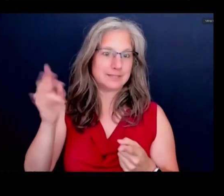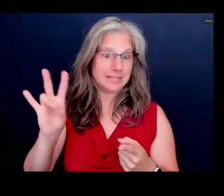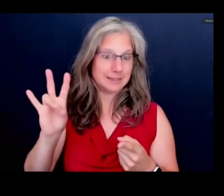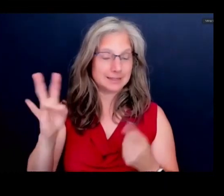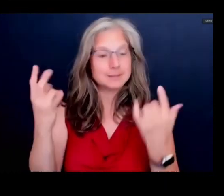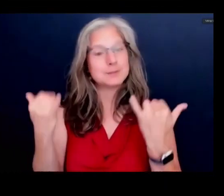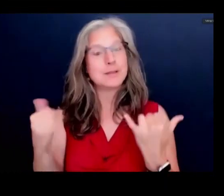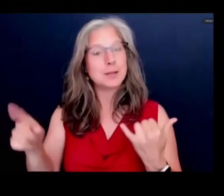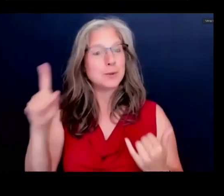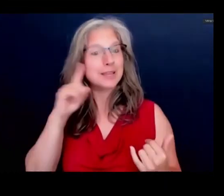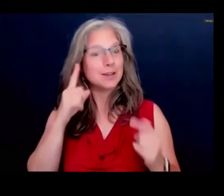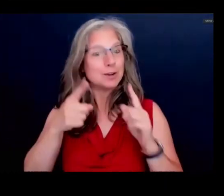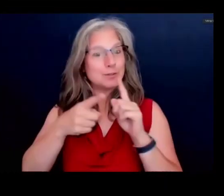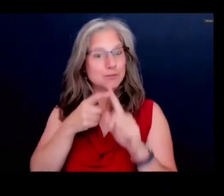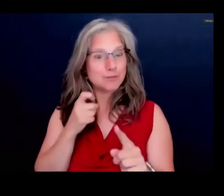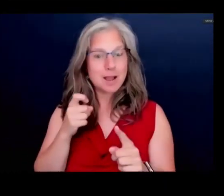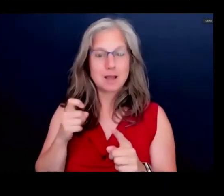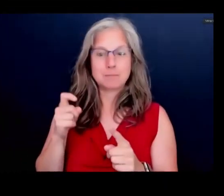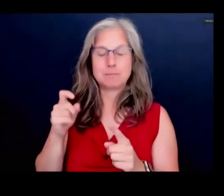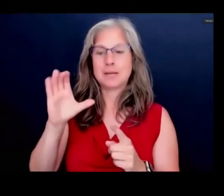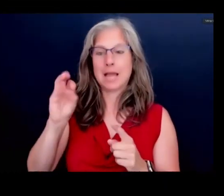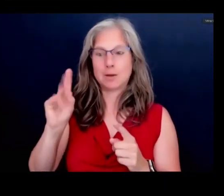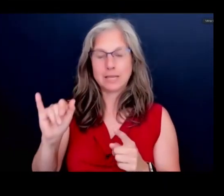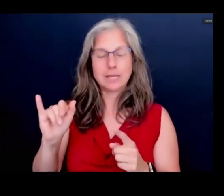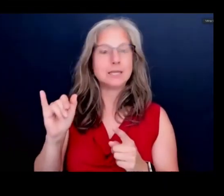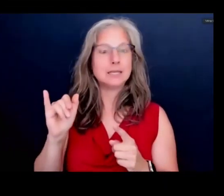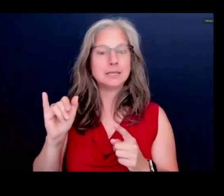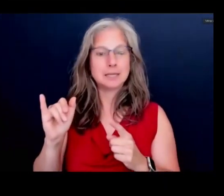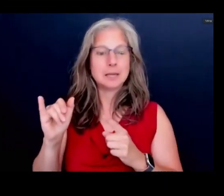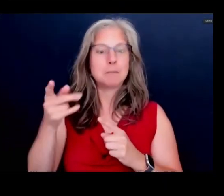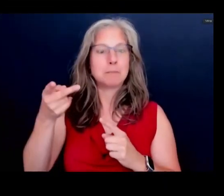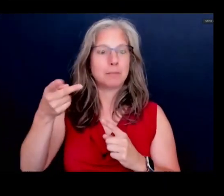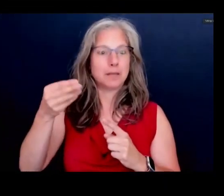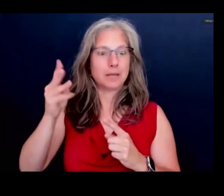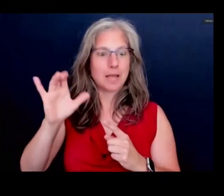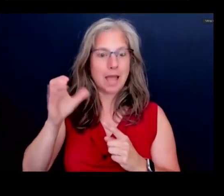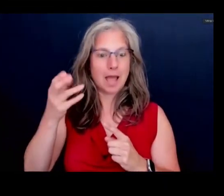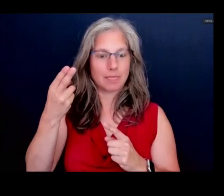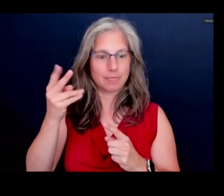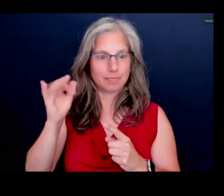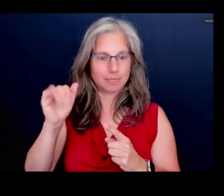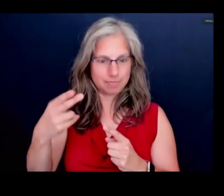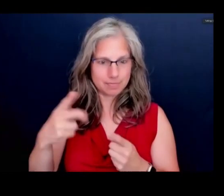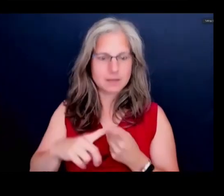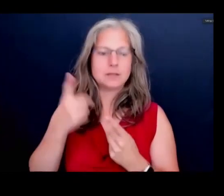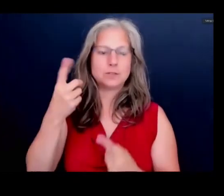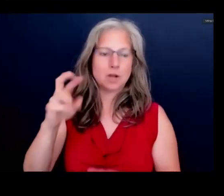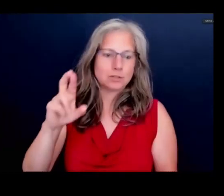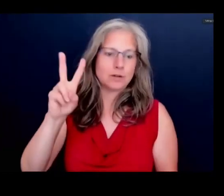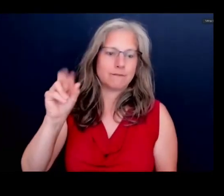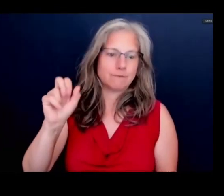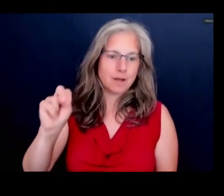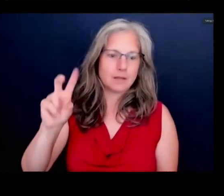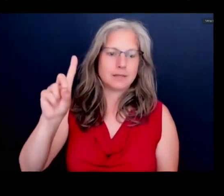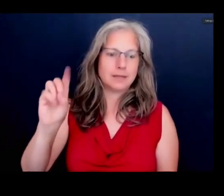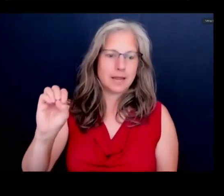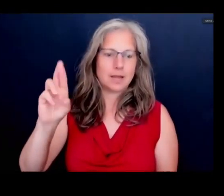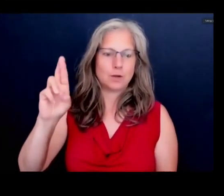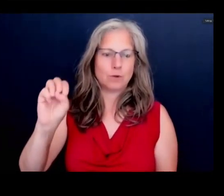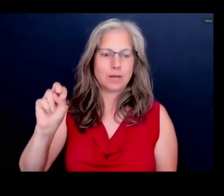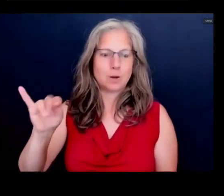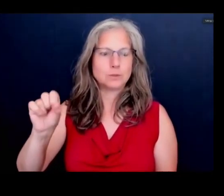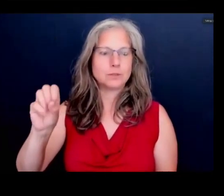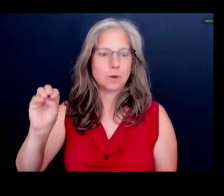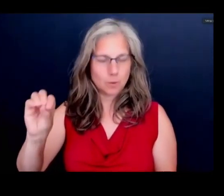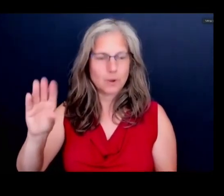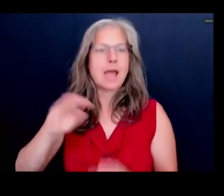17. Today, you will hear from the county's Director of Public Health, Dr. Vaughn Do Reynoso, and Dr. Henning Ansorg, the county's Public